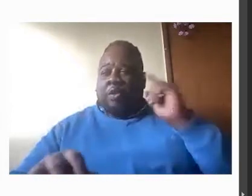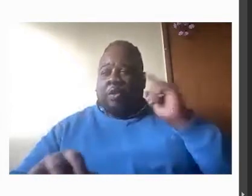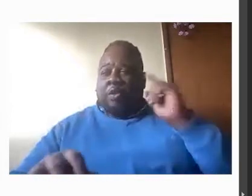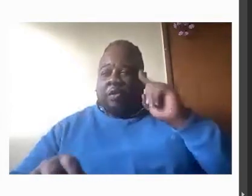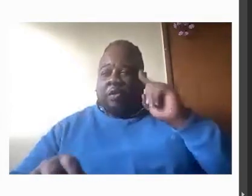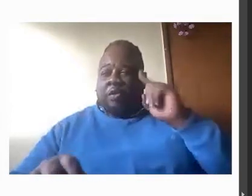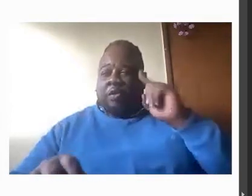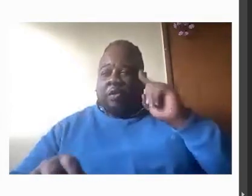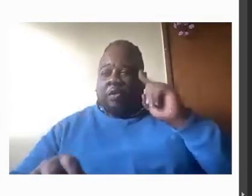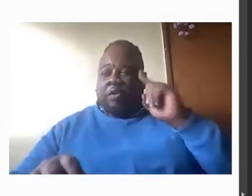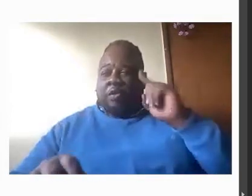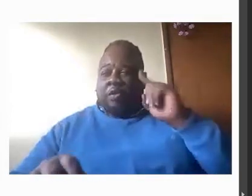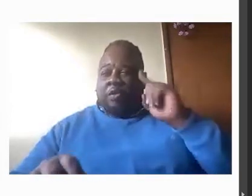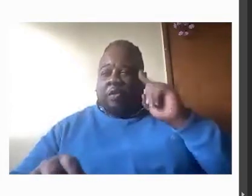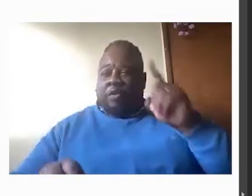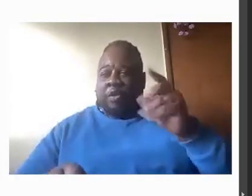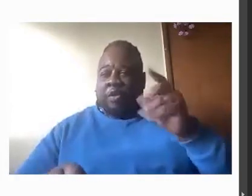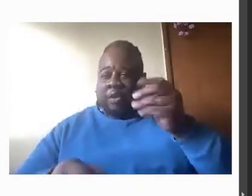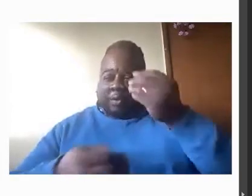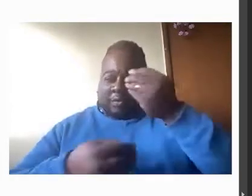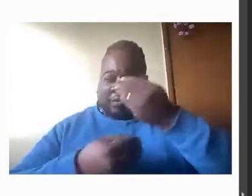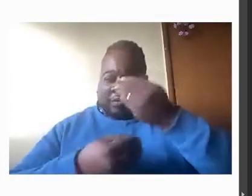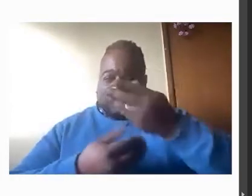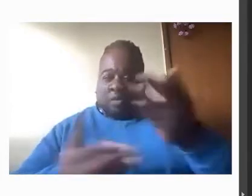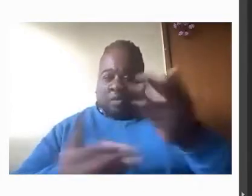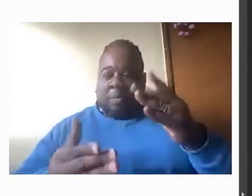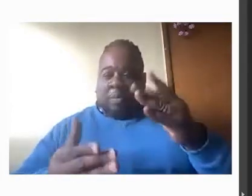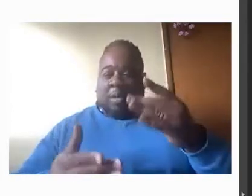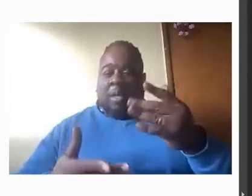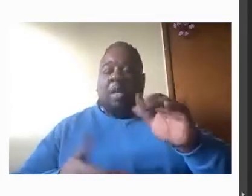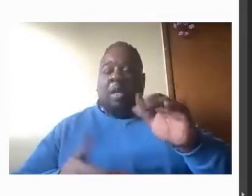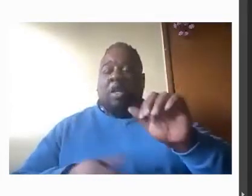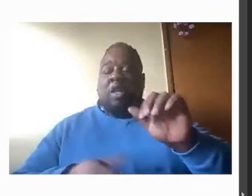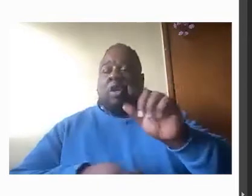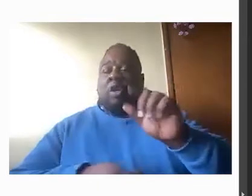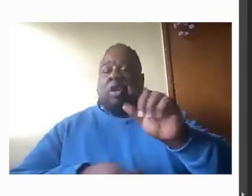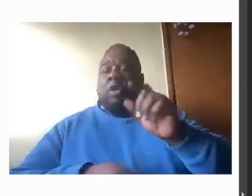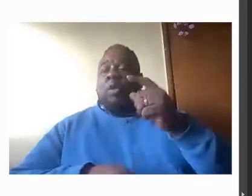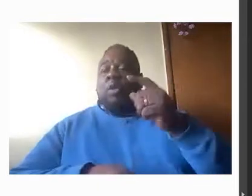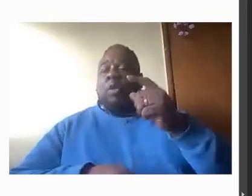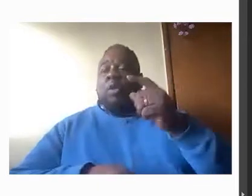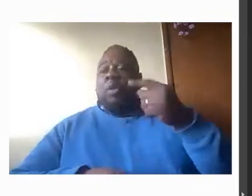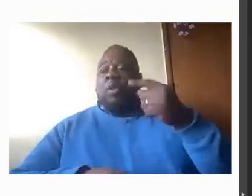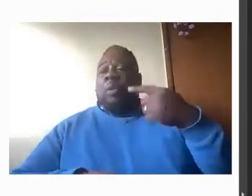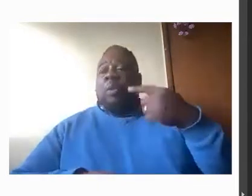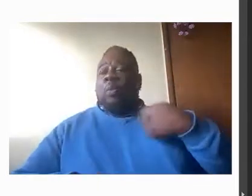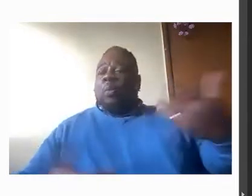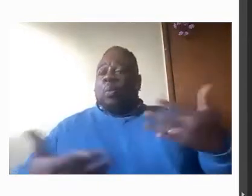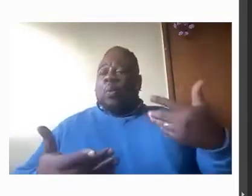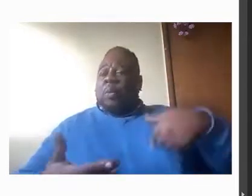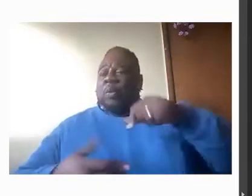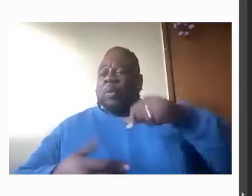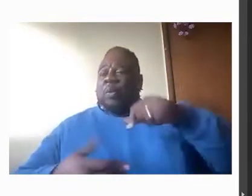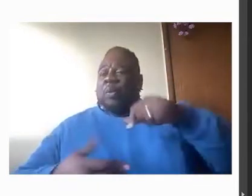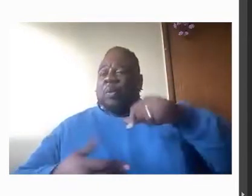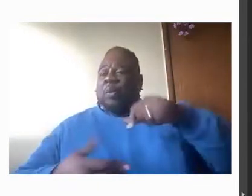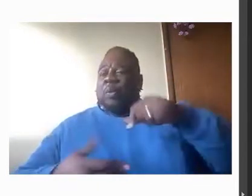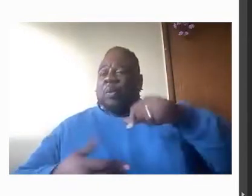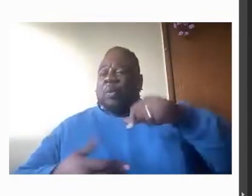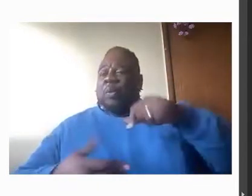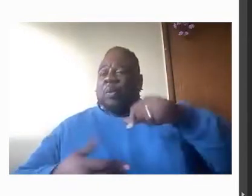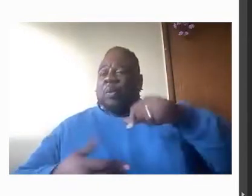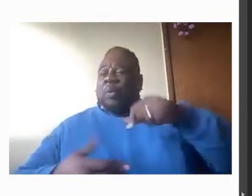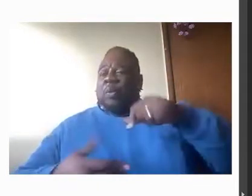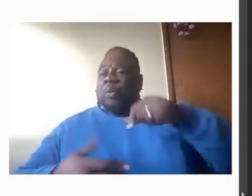Okay, so I think it's important to mention the role that BCID and other disability groups have played in improving the way the city of New